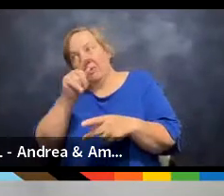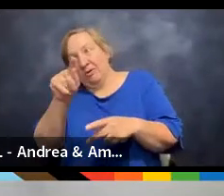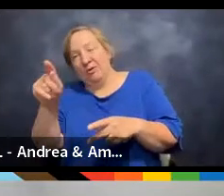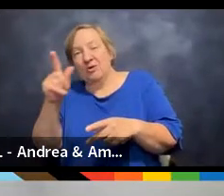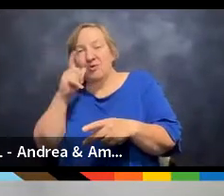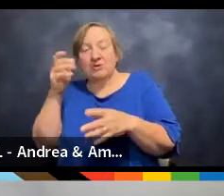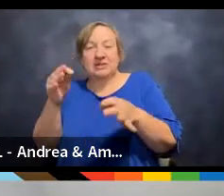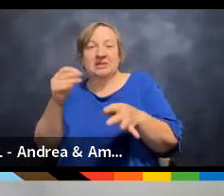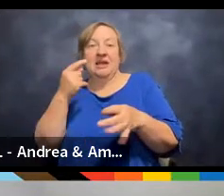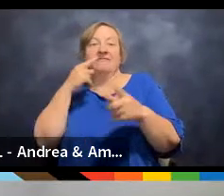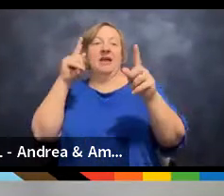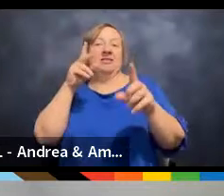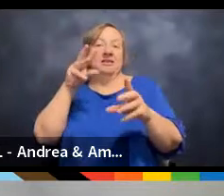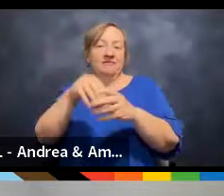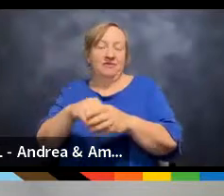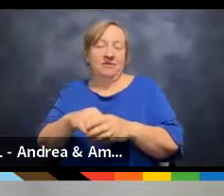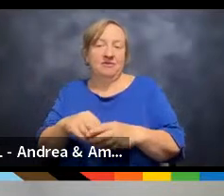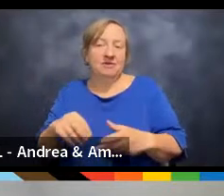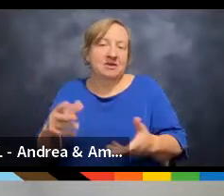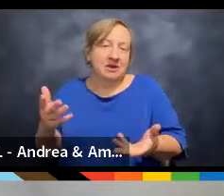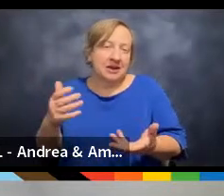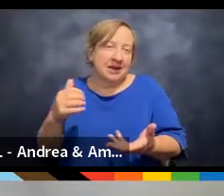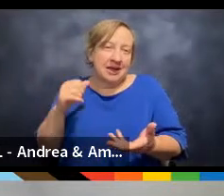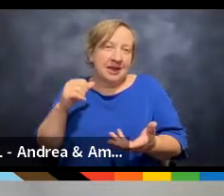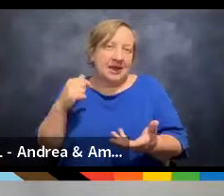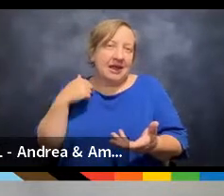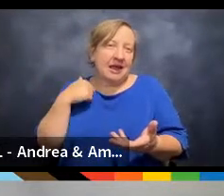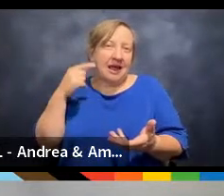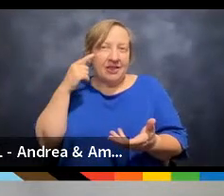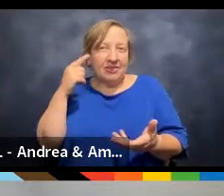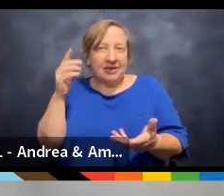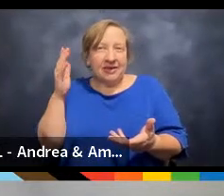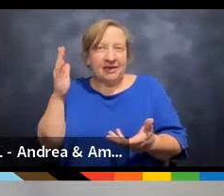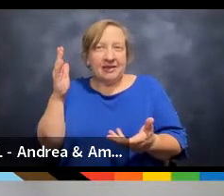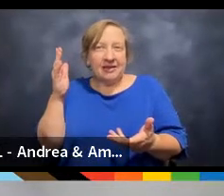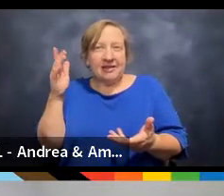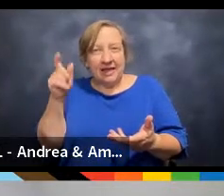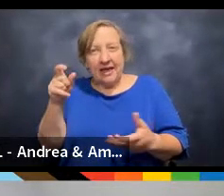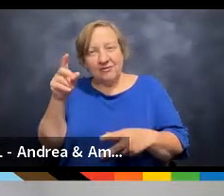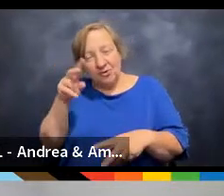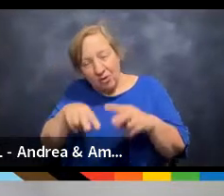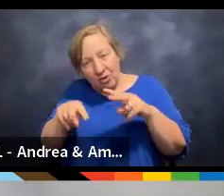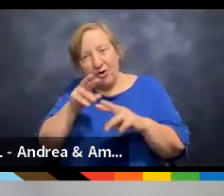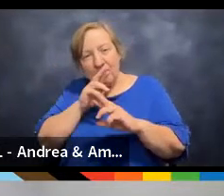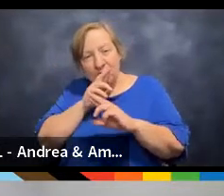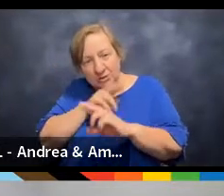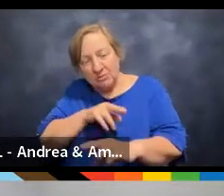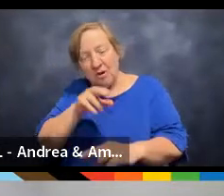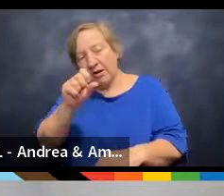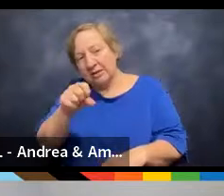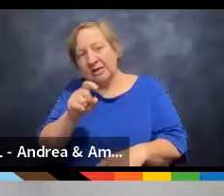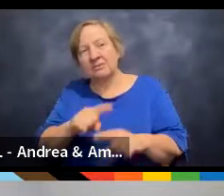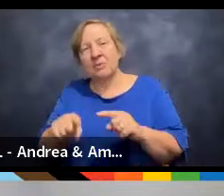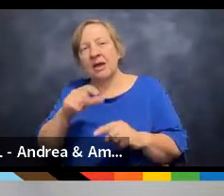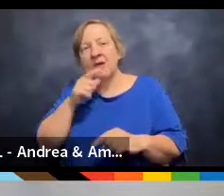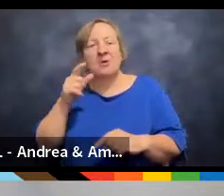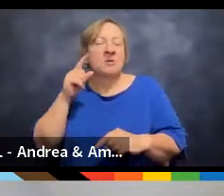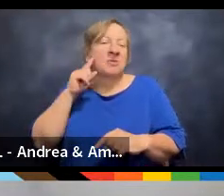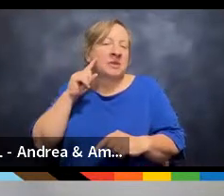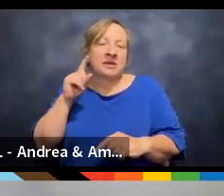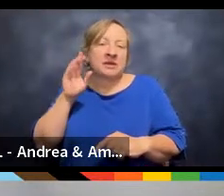to get involved. So I think they do have to look at them and respond to them, but I don't think it's going to